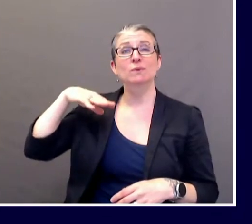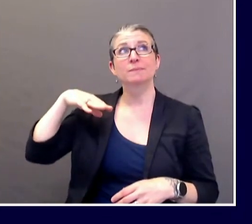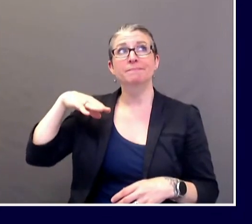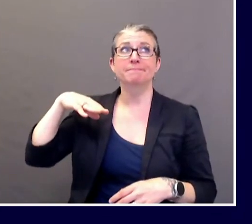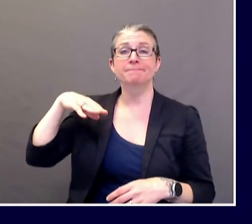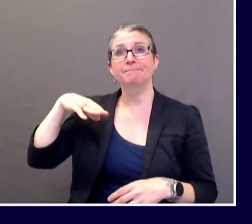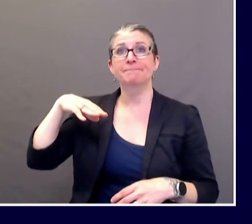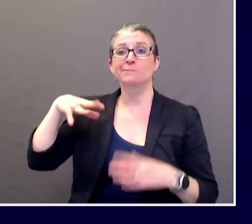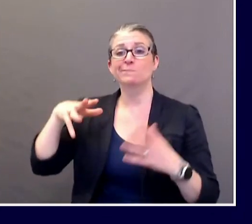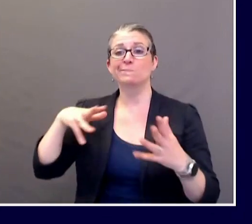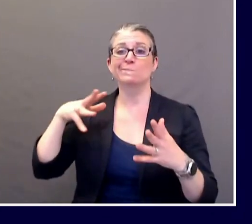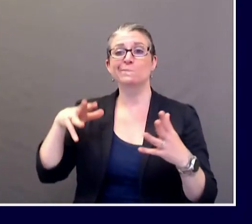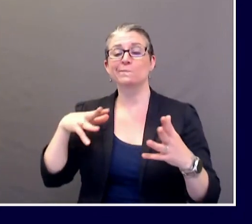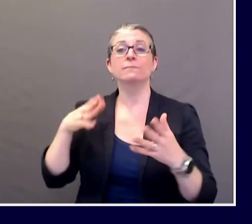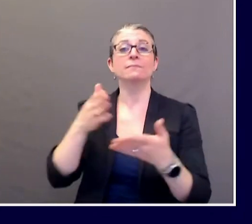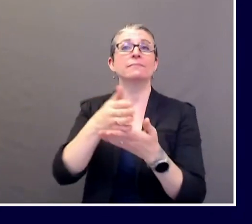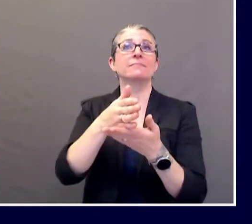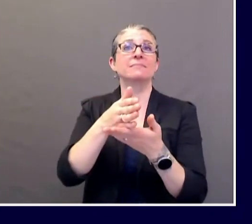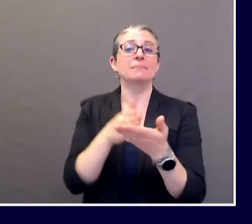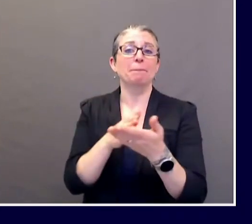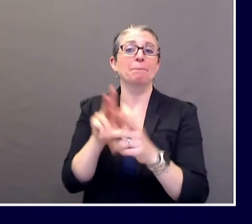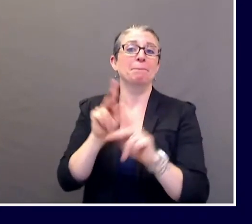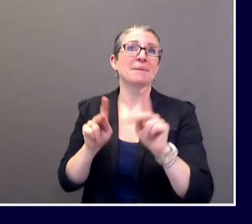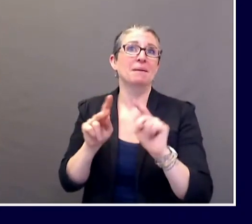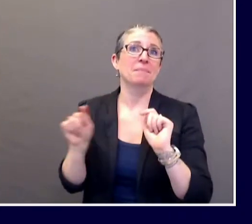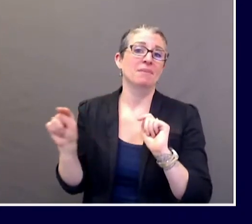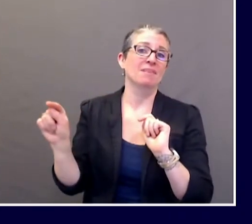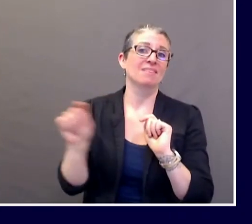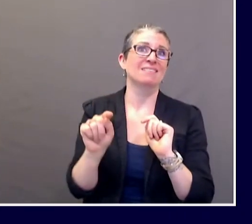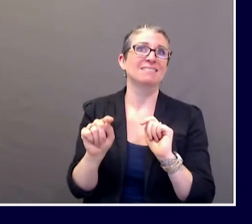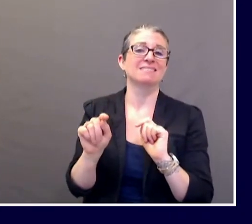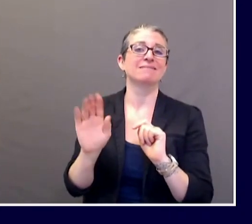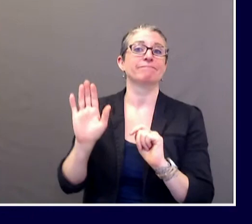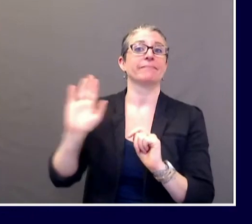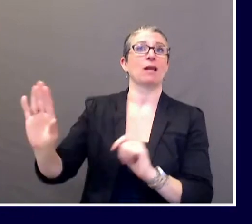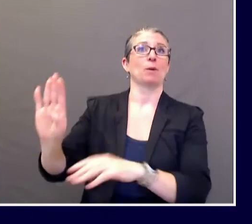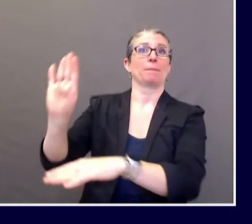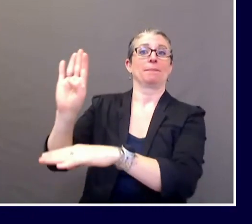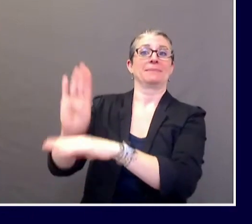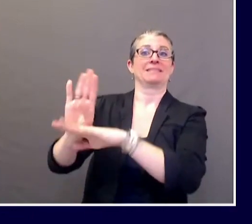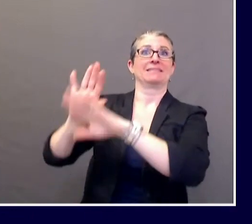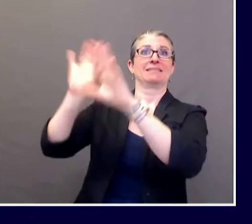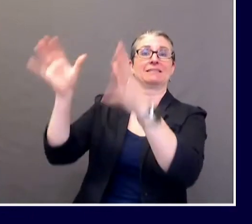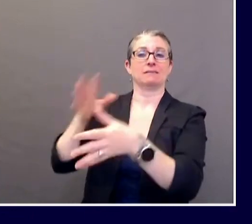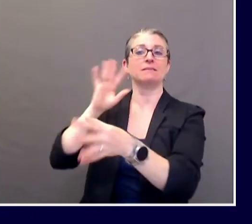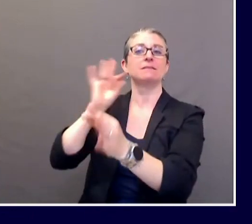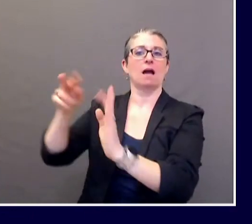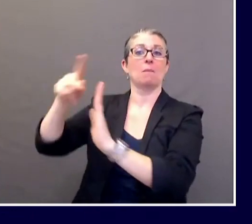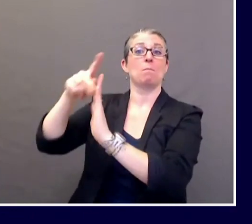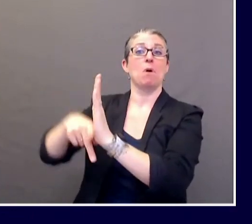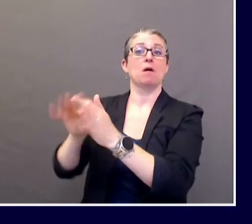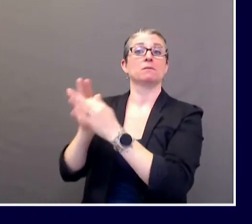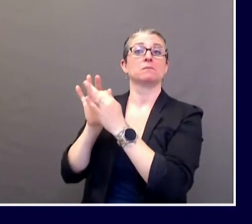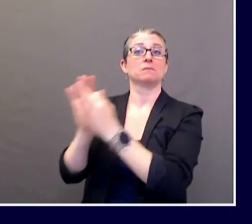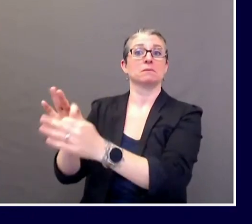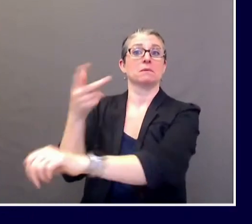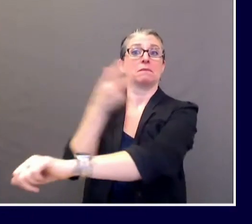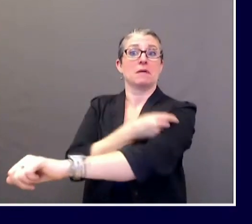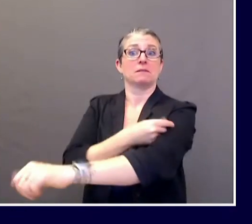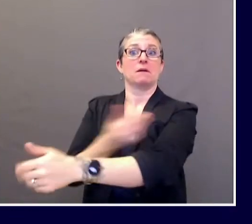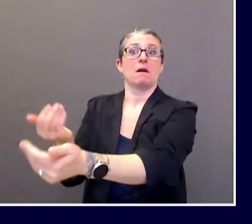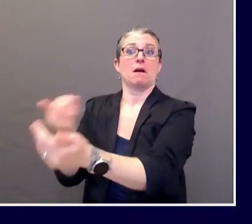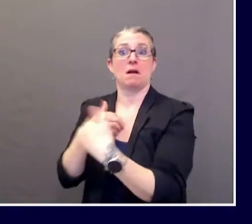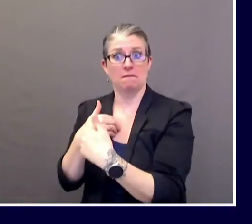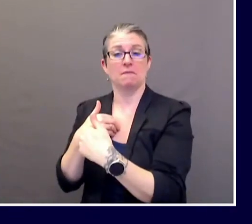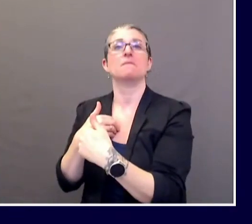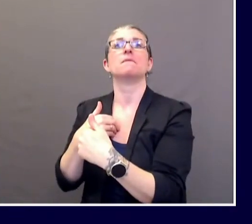of policies, one for people who are vaccinated, one for people who are not. I think here to date, we have been all